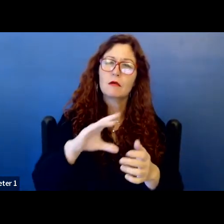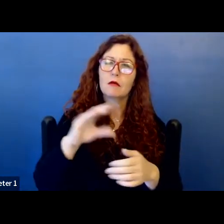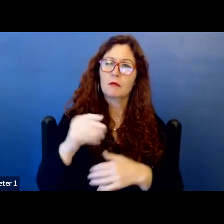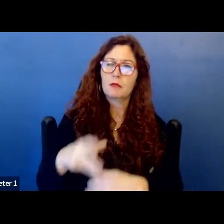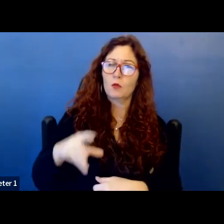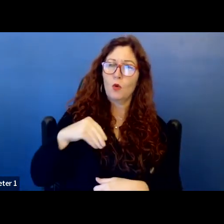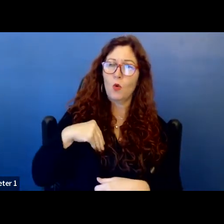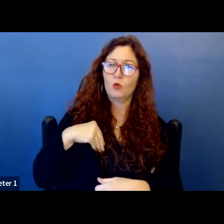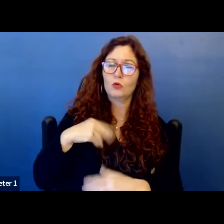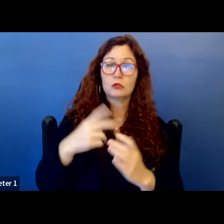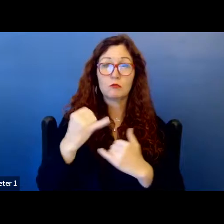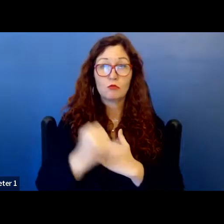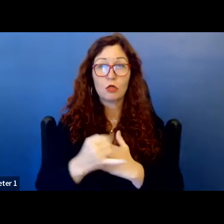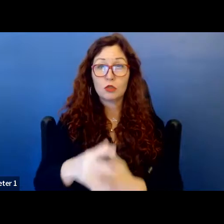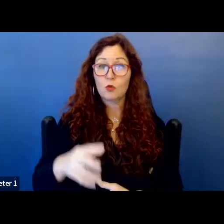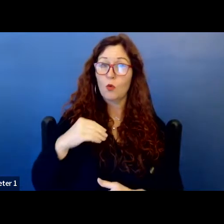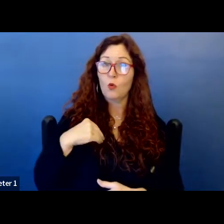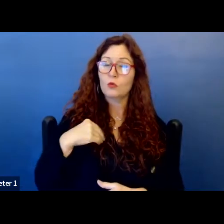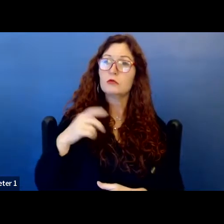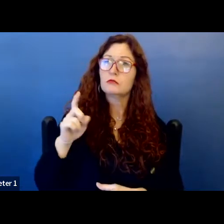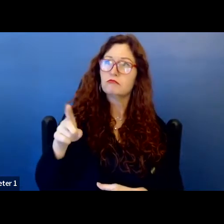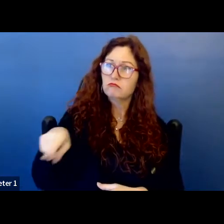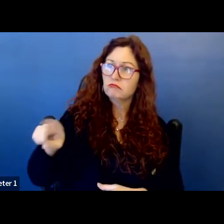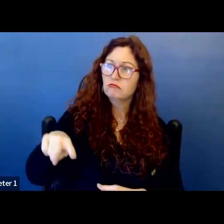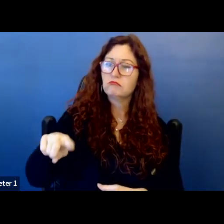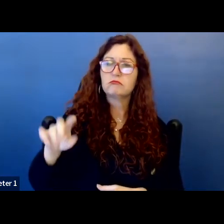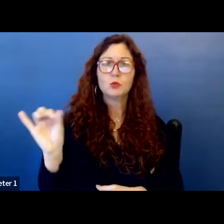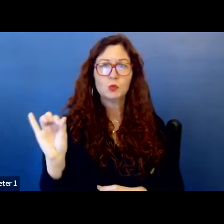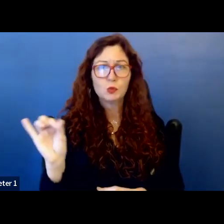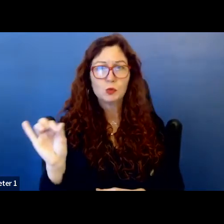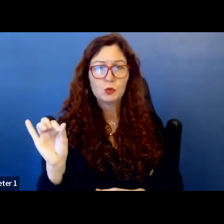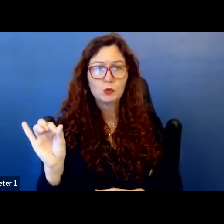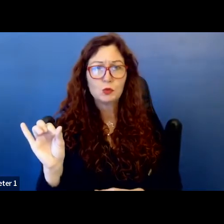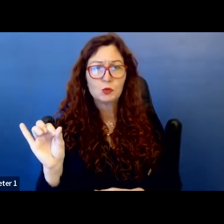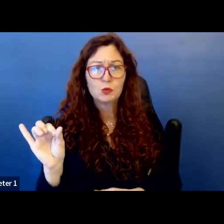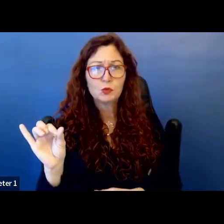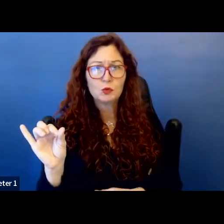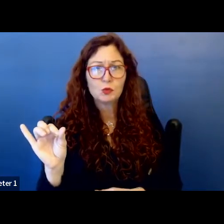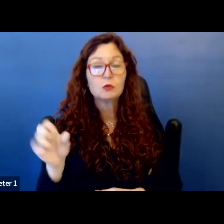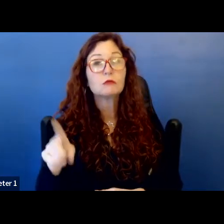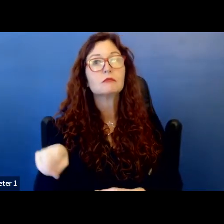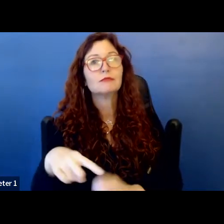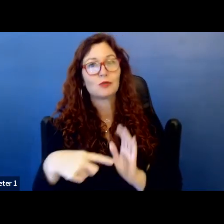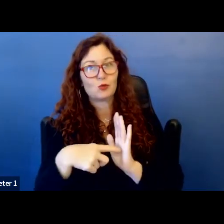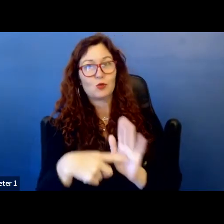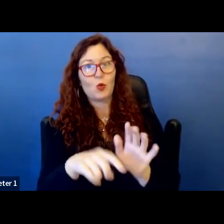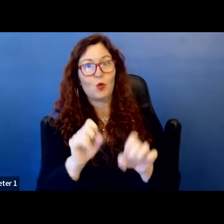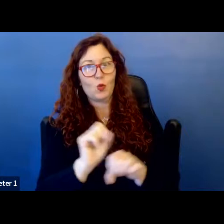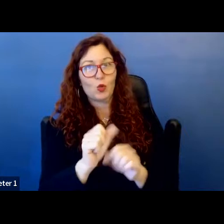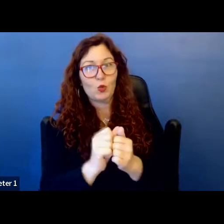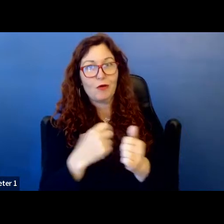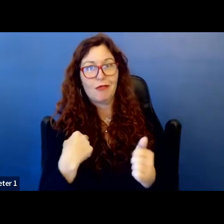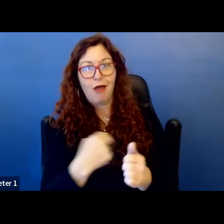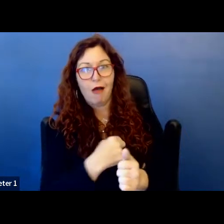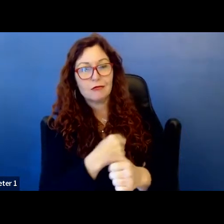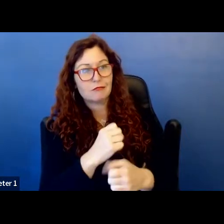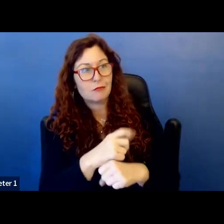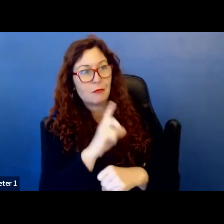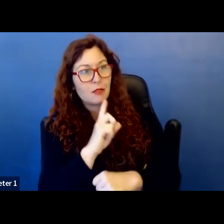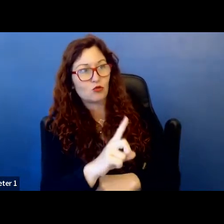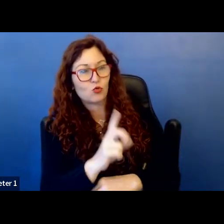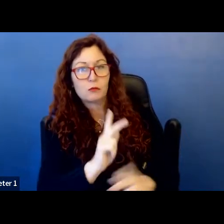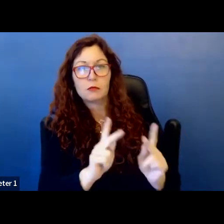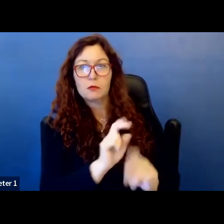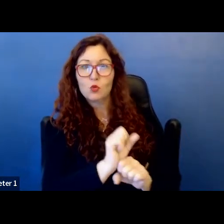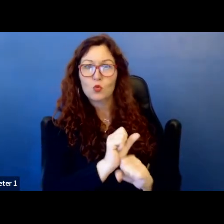company in vexel both have showcased the advantage of working with the building trades to guarantee a skilled and diverse workforce on their job